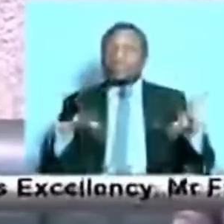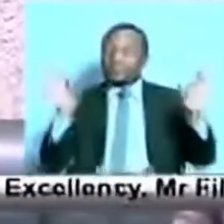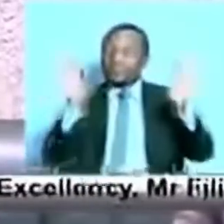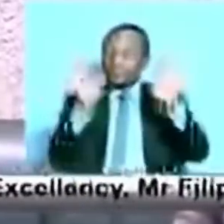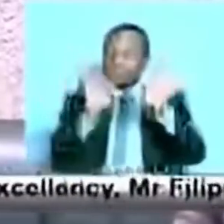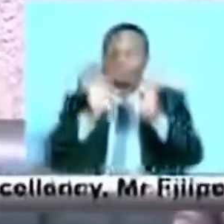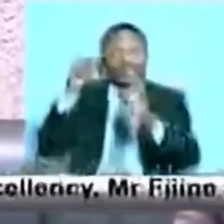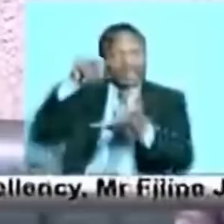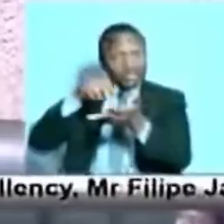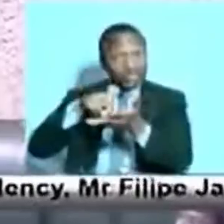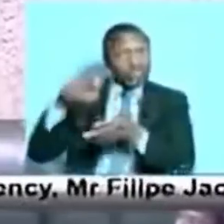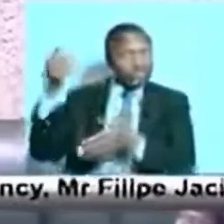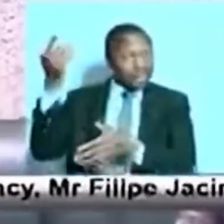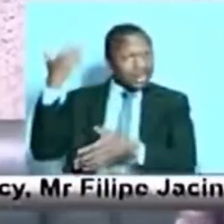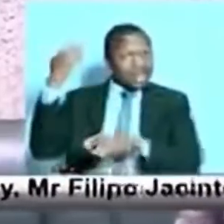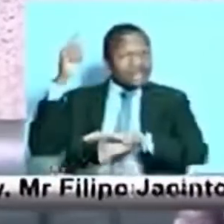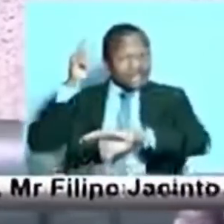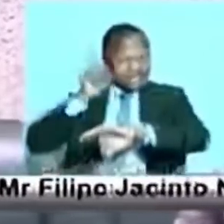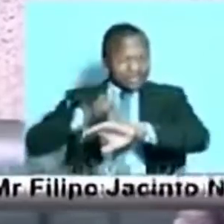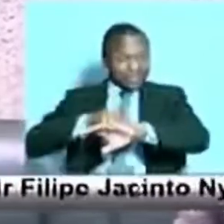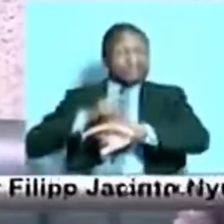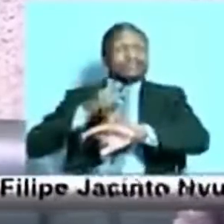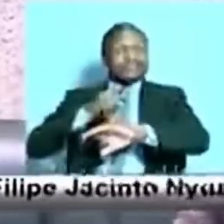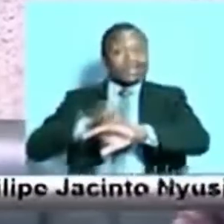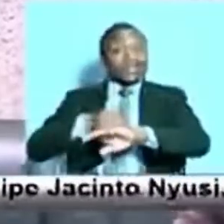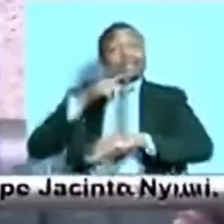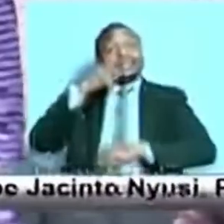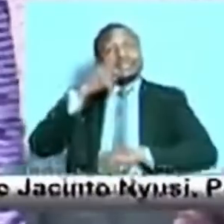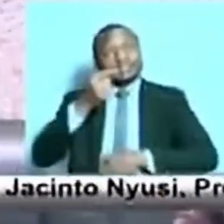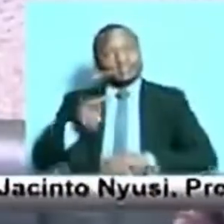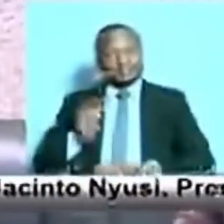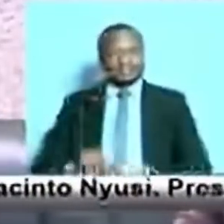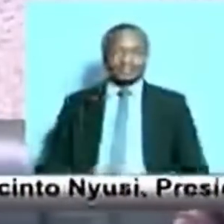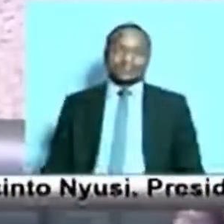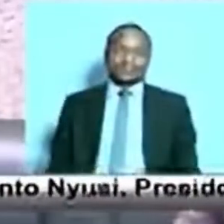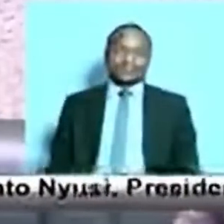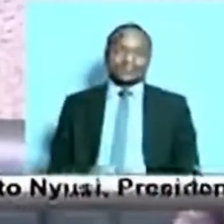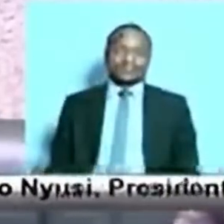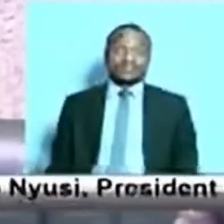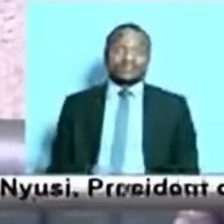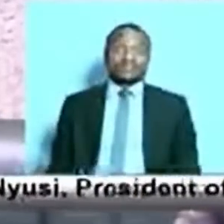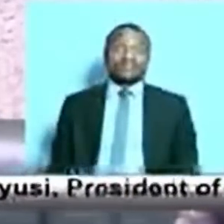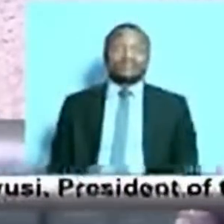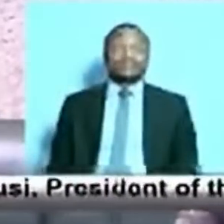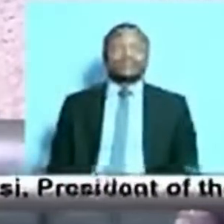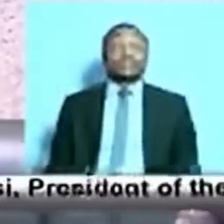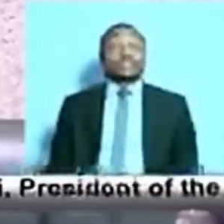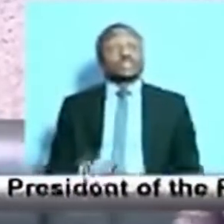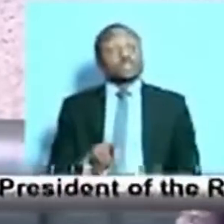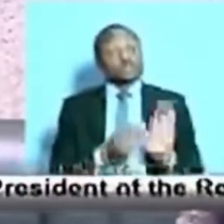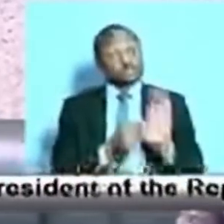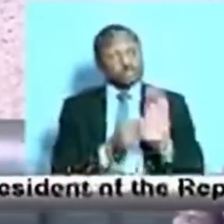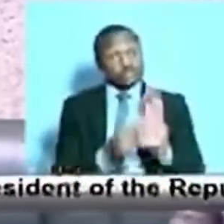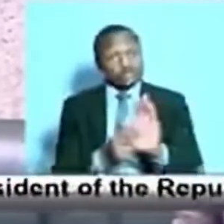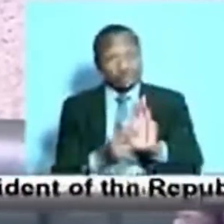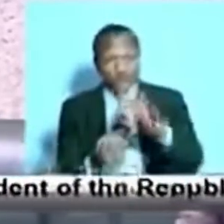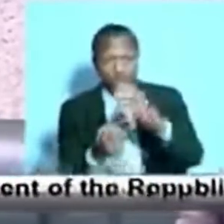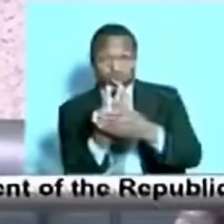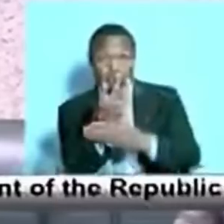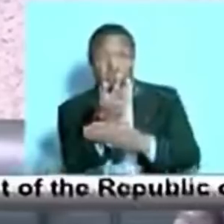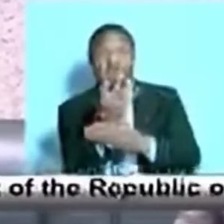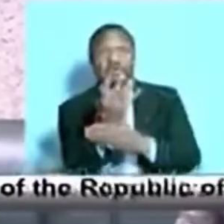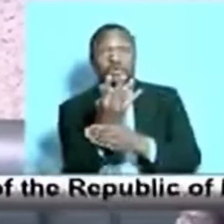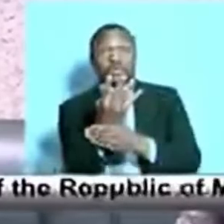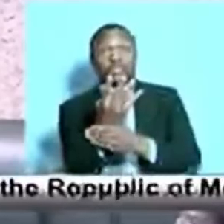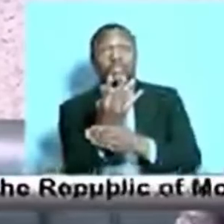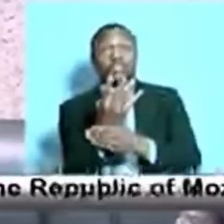I stood last time, Madam Speaker, I did state that the sign of maturity is the ability